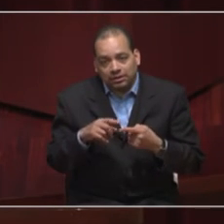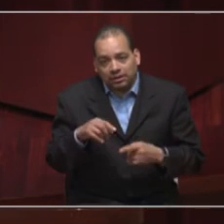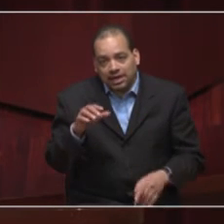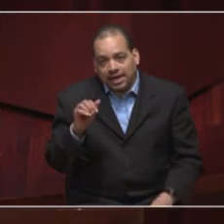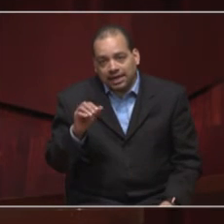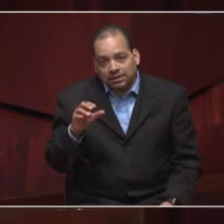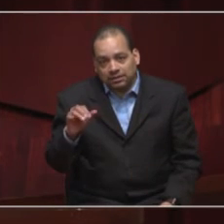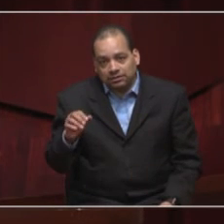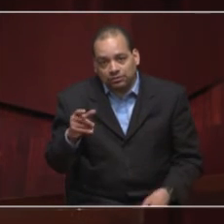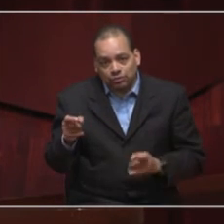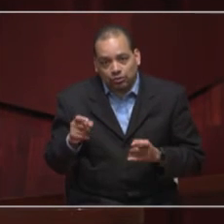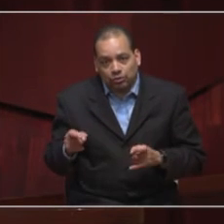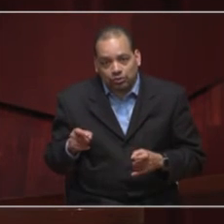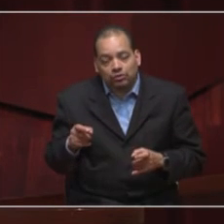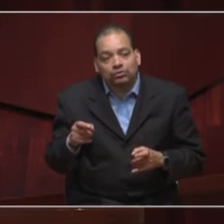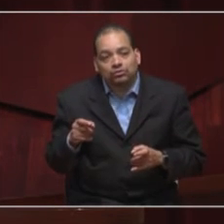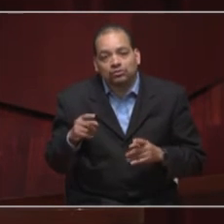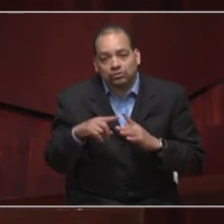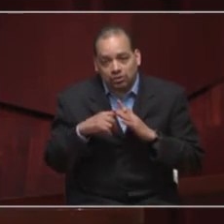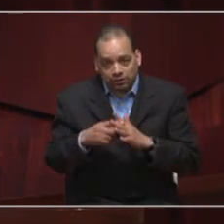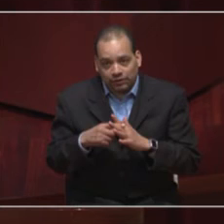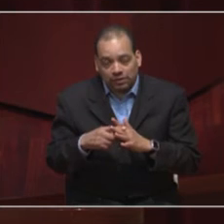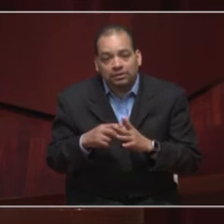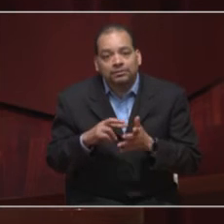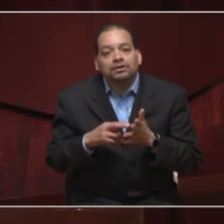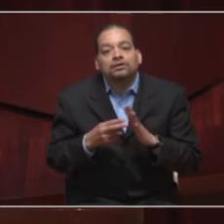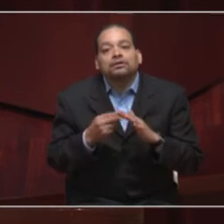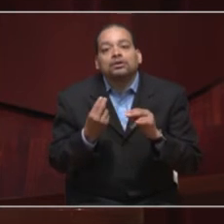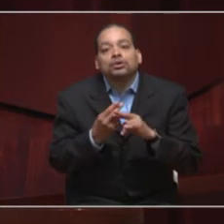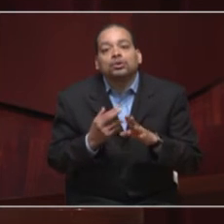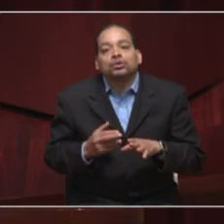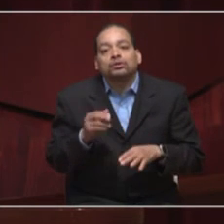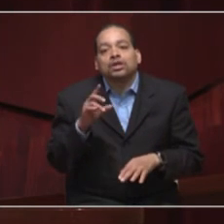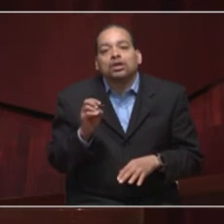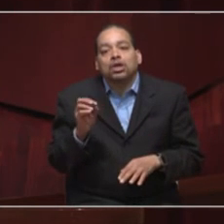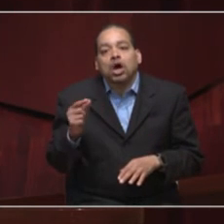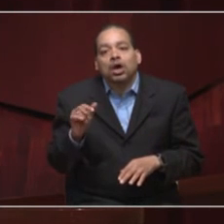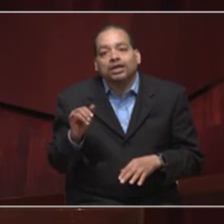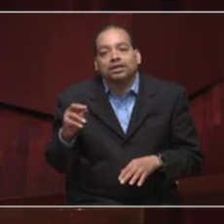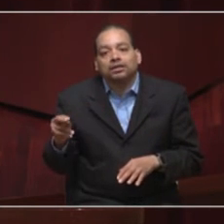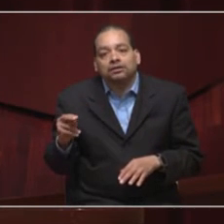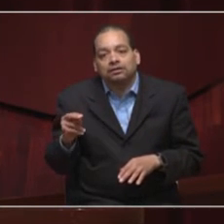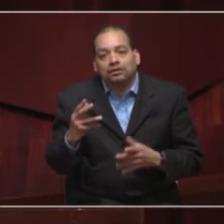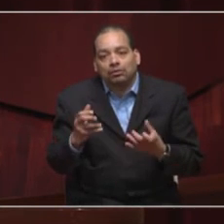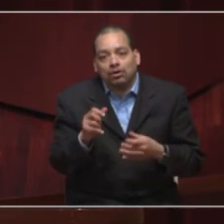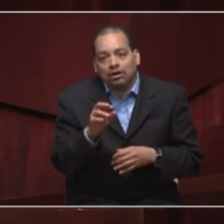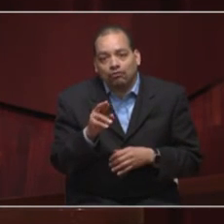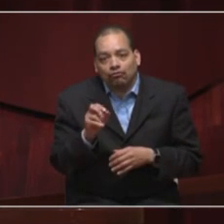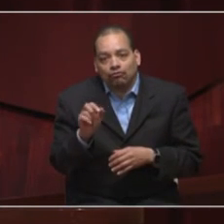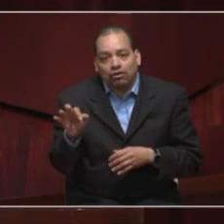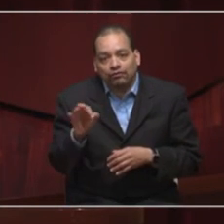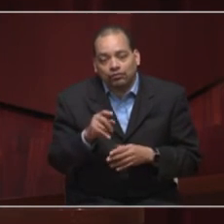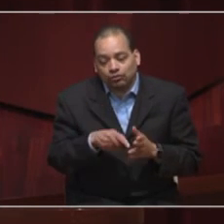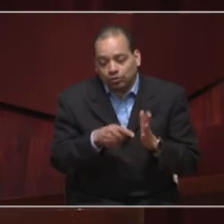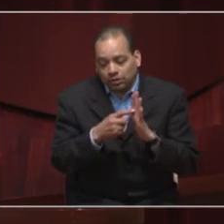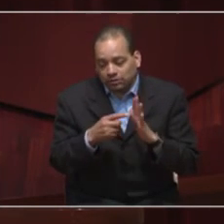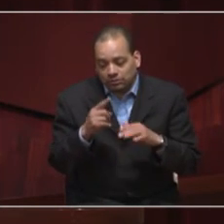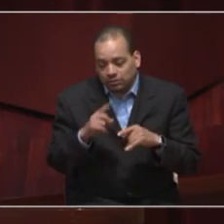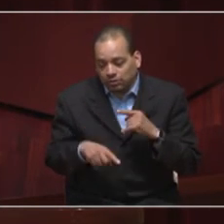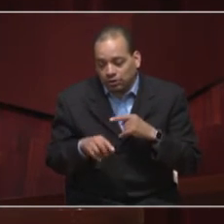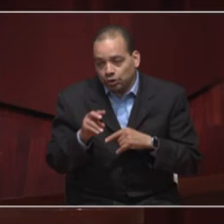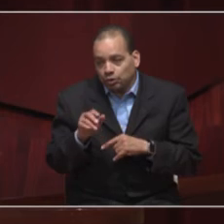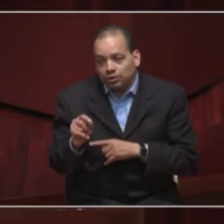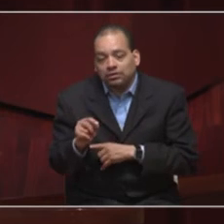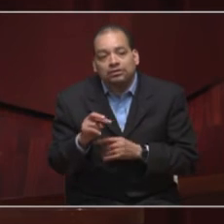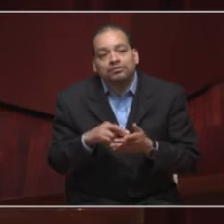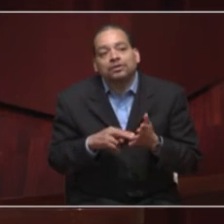activated, all of a sudden that user would log in and try to place a reference request. They couldn't do it. So the phenomenon known as ARCIS Monday